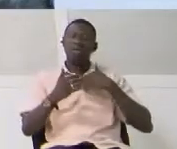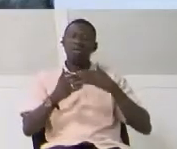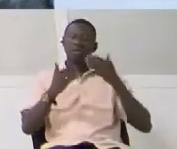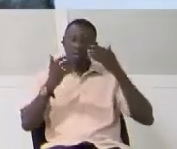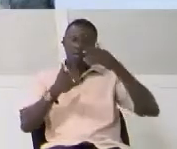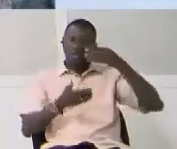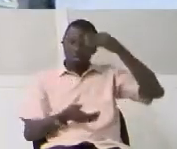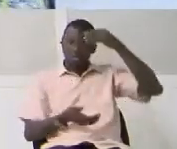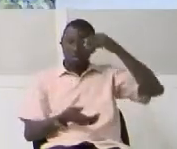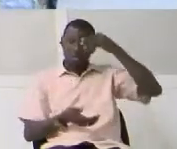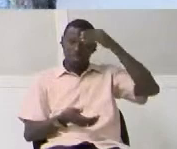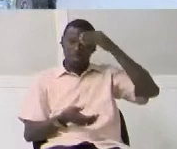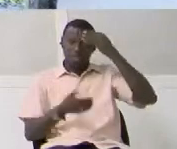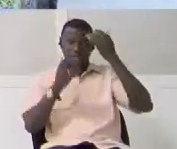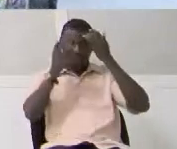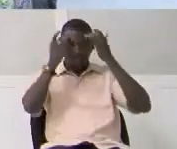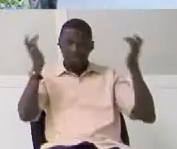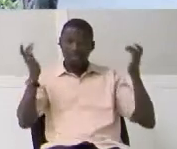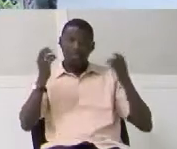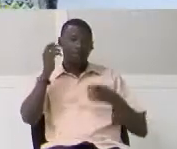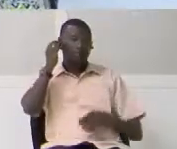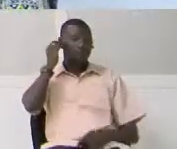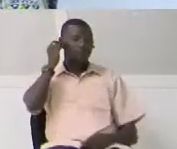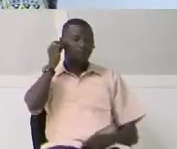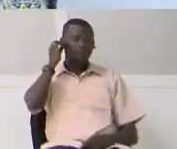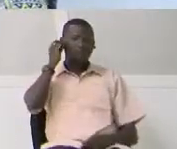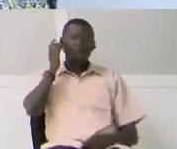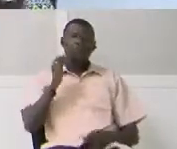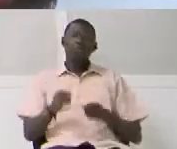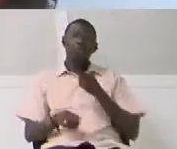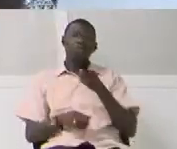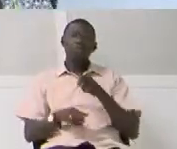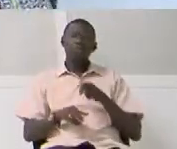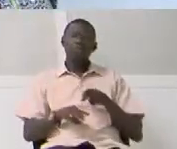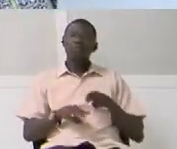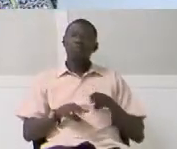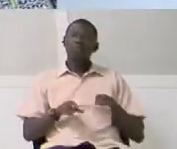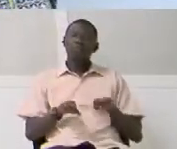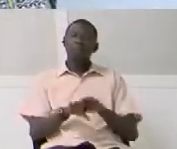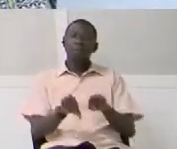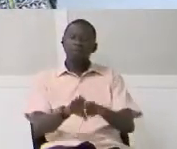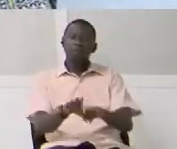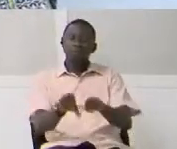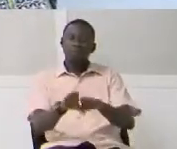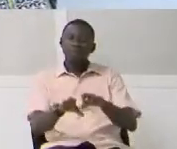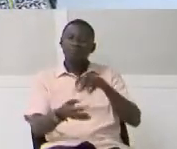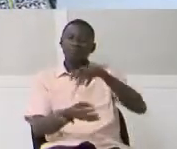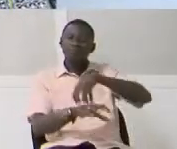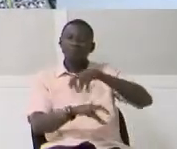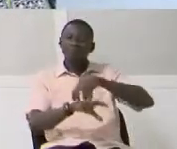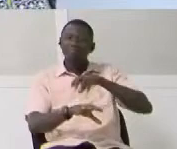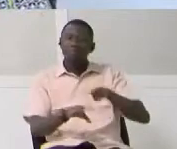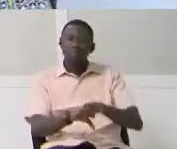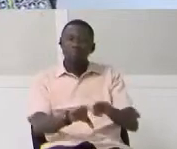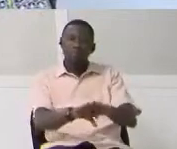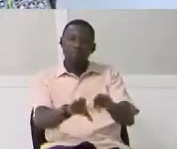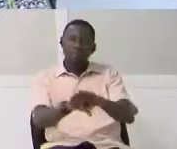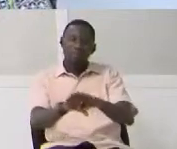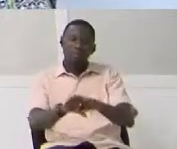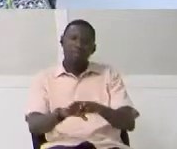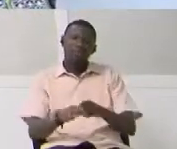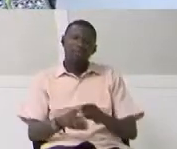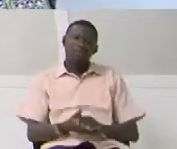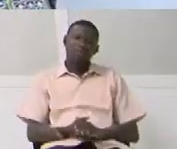But pavement slabs yini. But these are the method. Pavement slabs. The method. Man